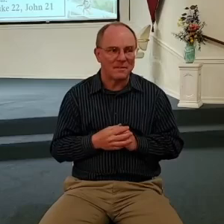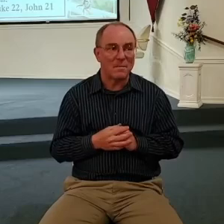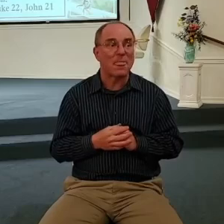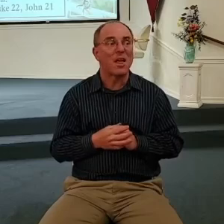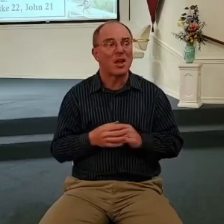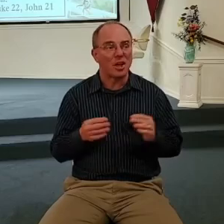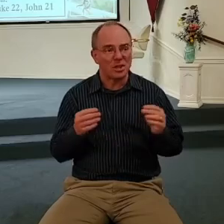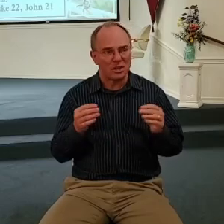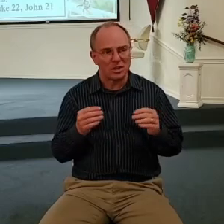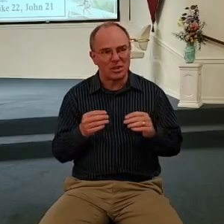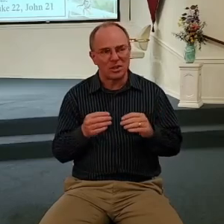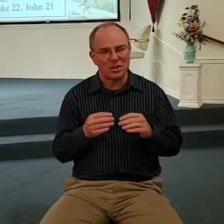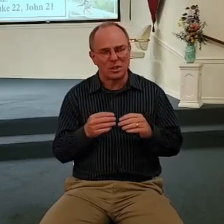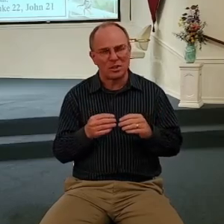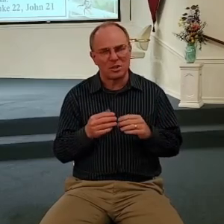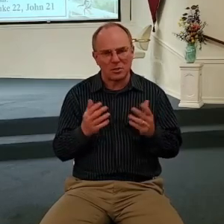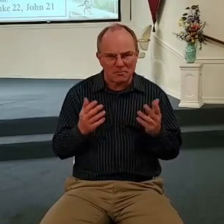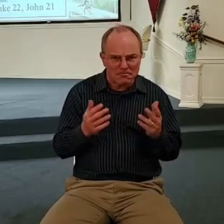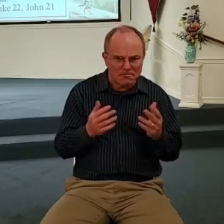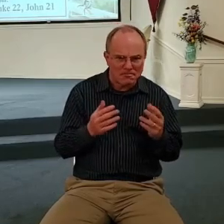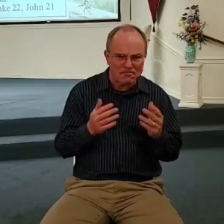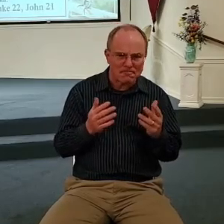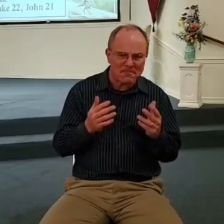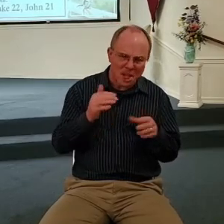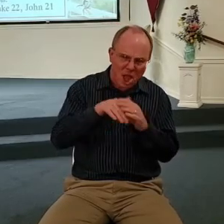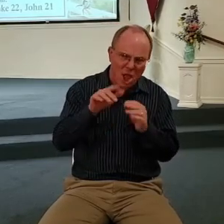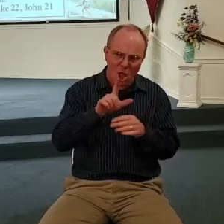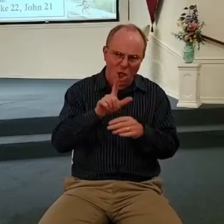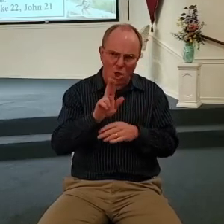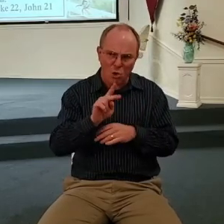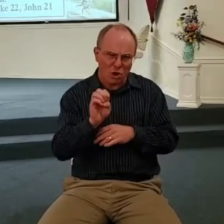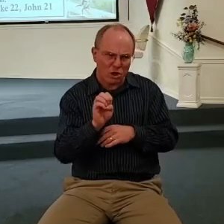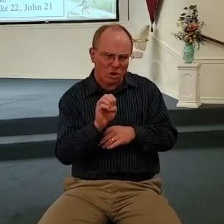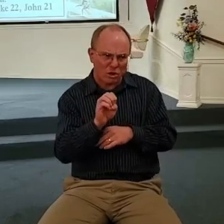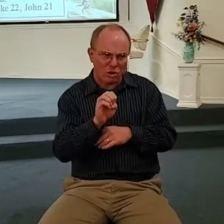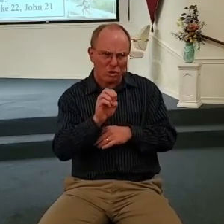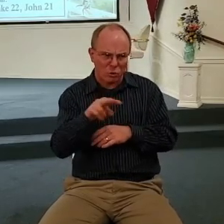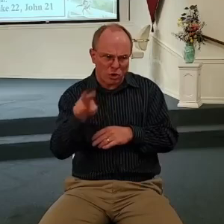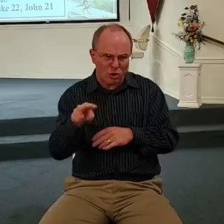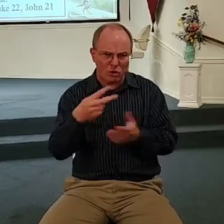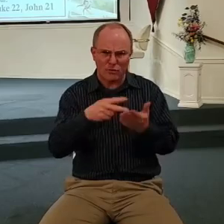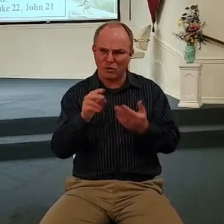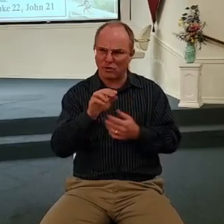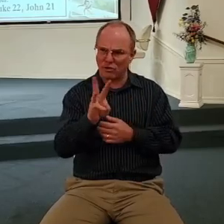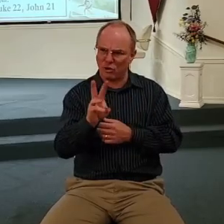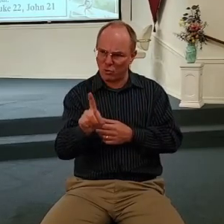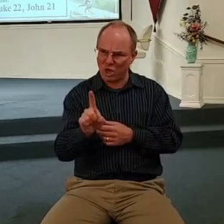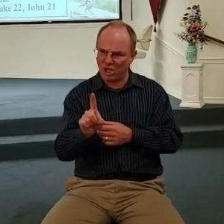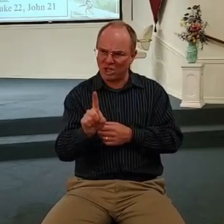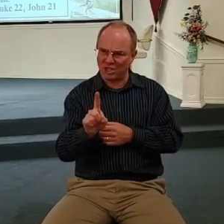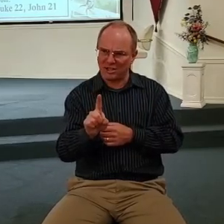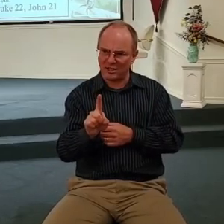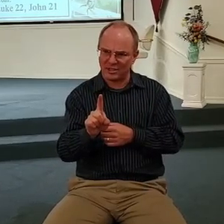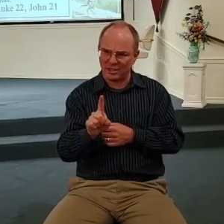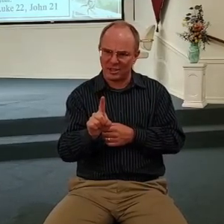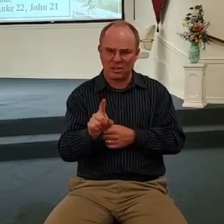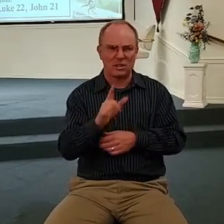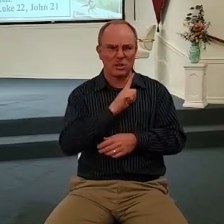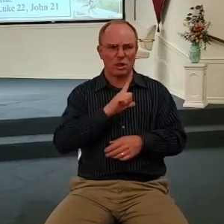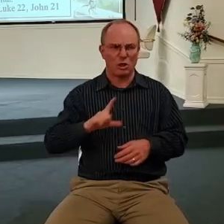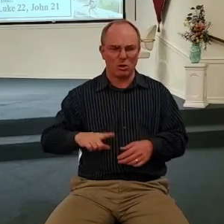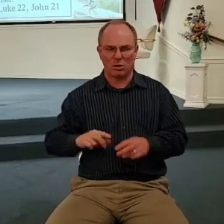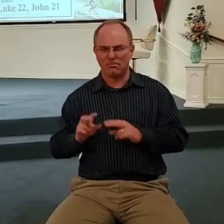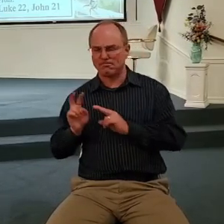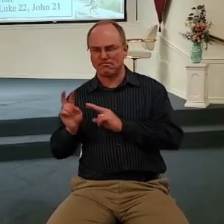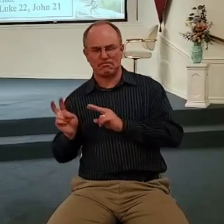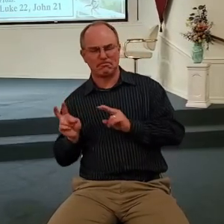More intricately in Luke 22, verse 61, the Lord